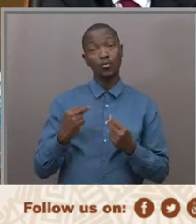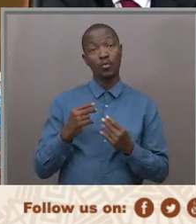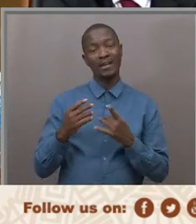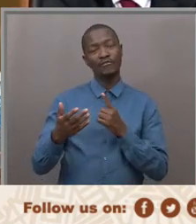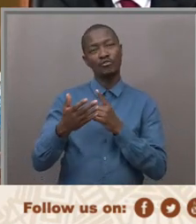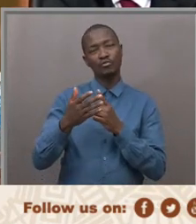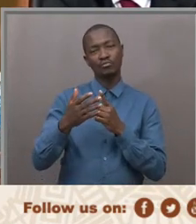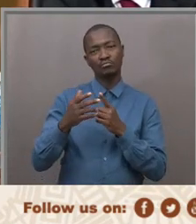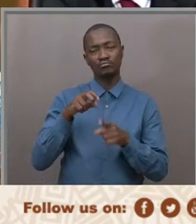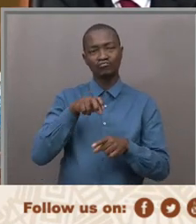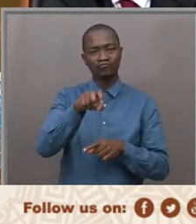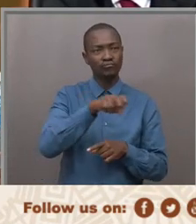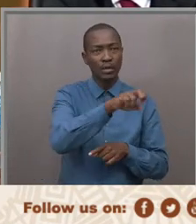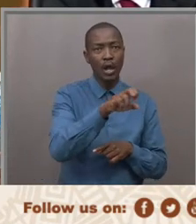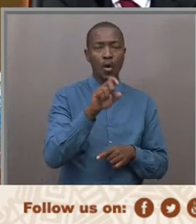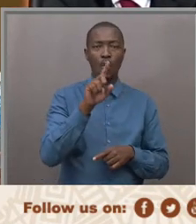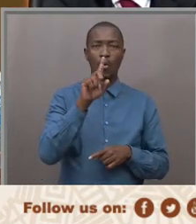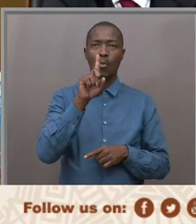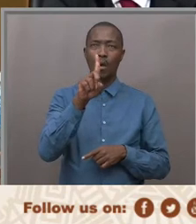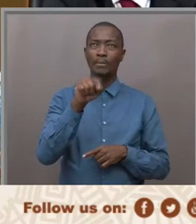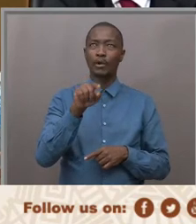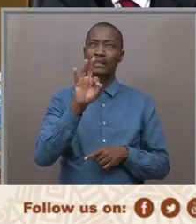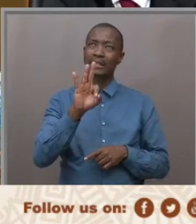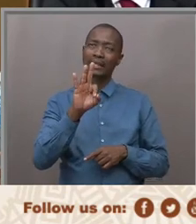1.3 million girl children